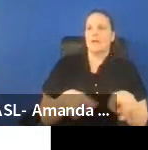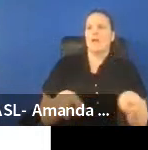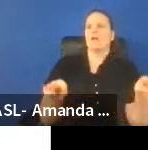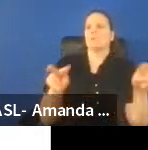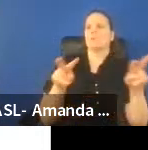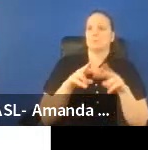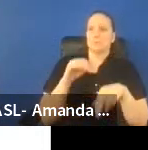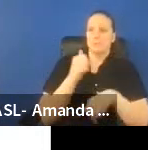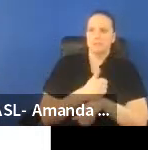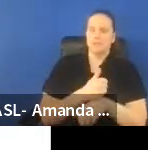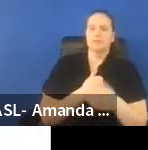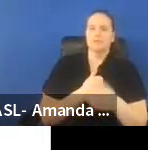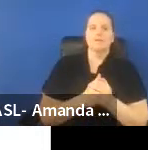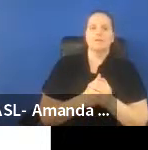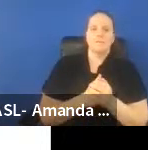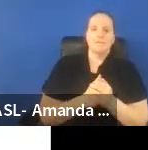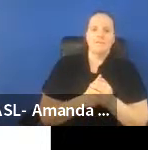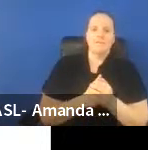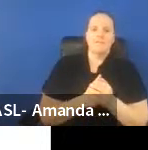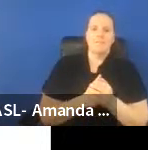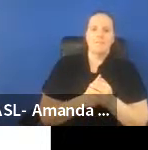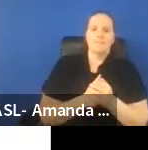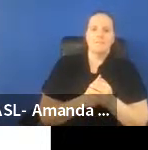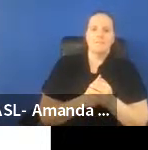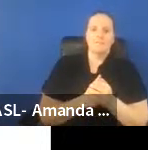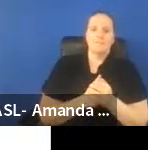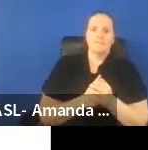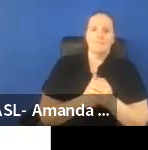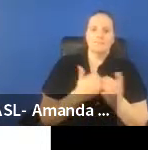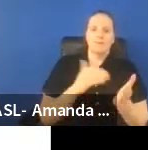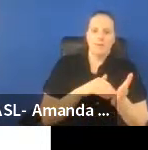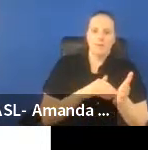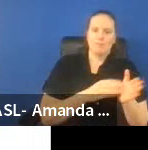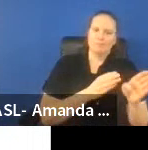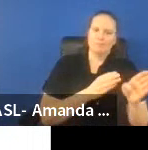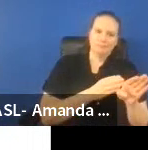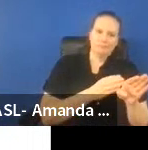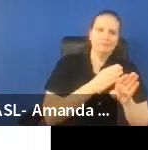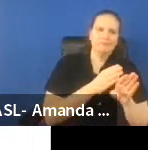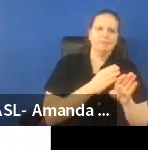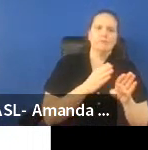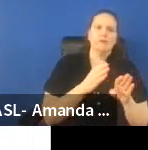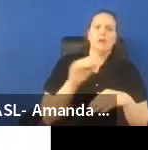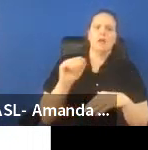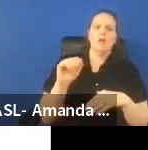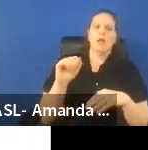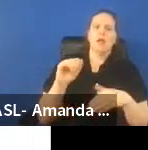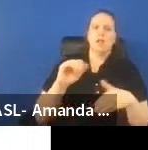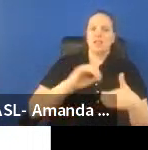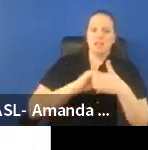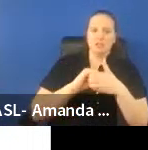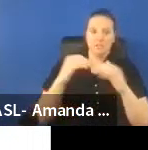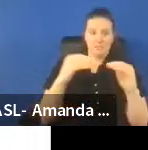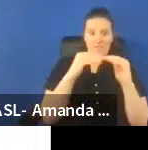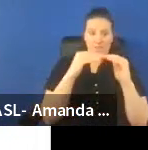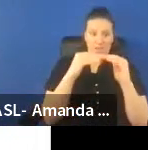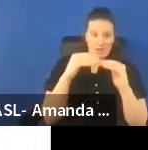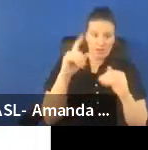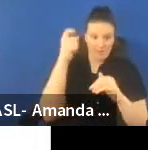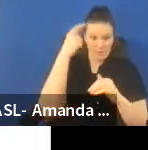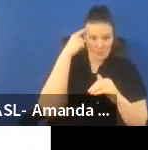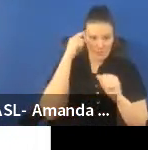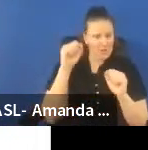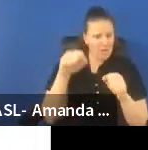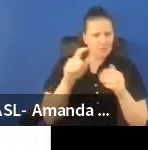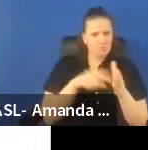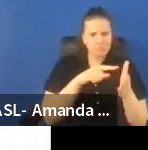So again, our kind of main allegiance is to fair government. And so we're able to be critical